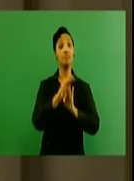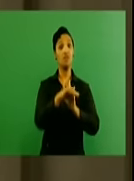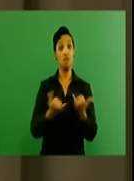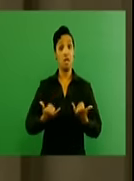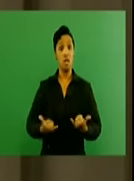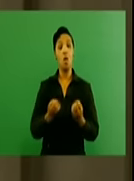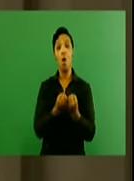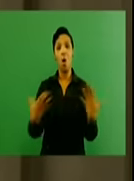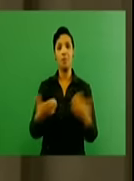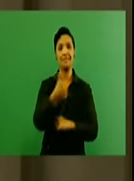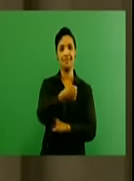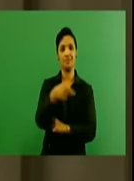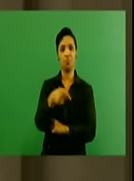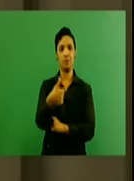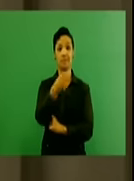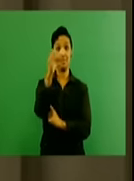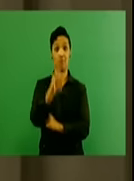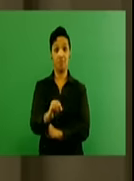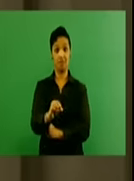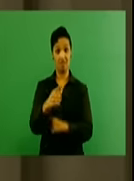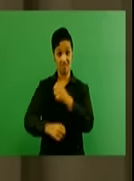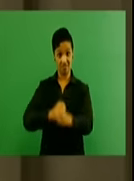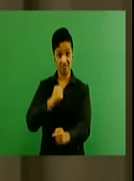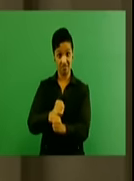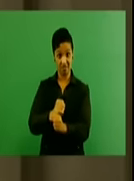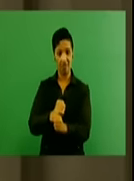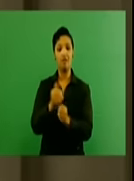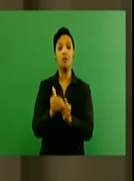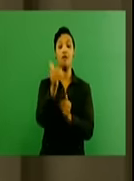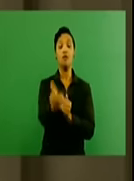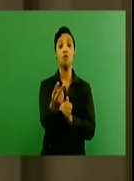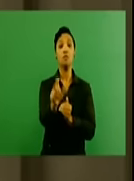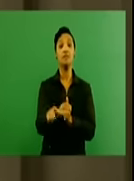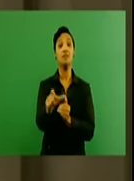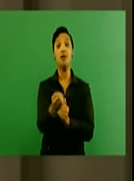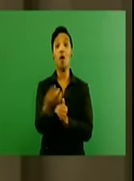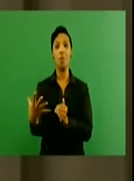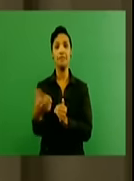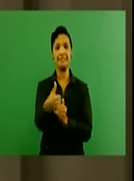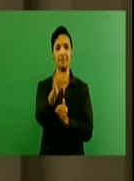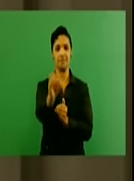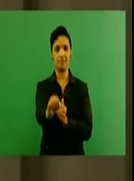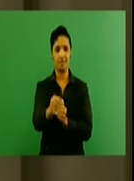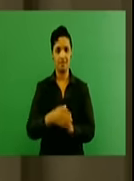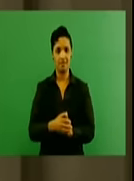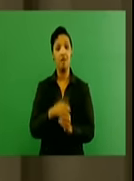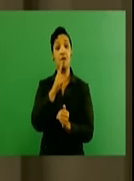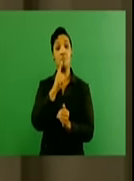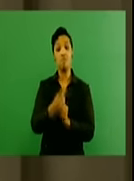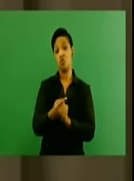to average 6.6% in 2016 and 6% in 2017, compared